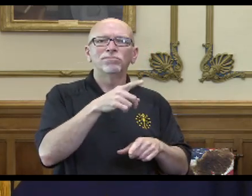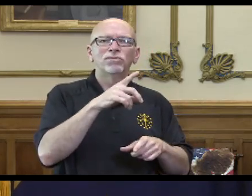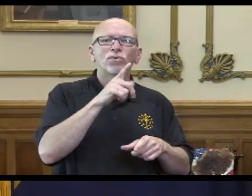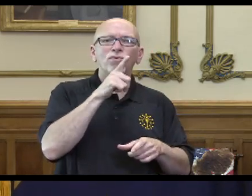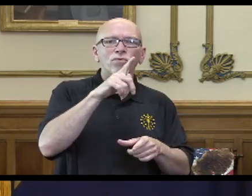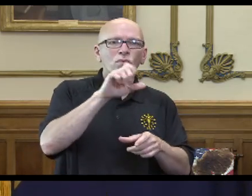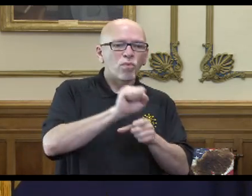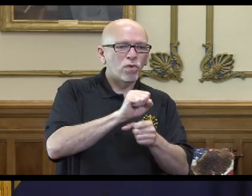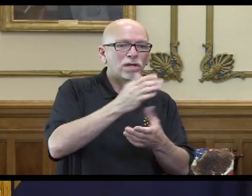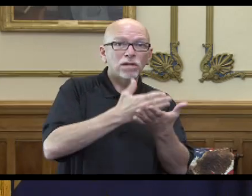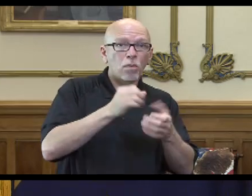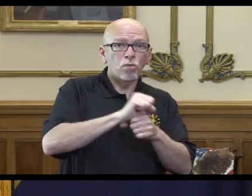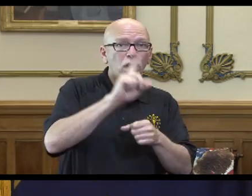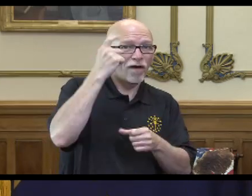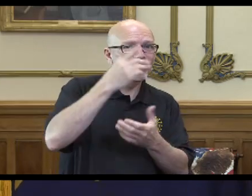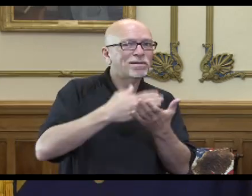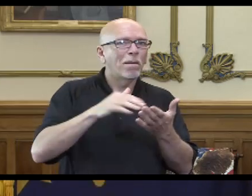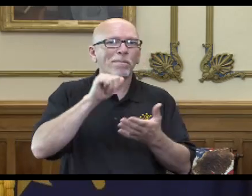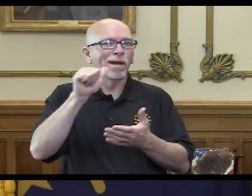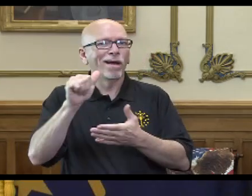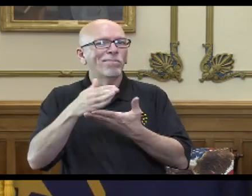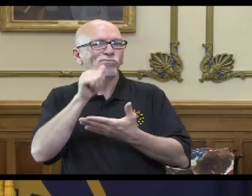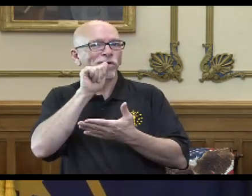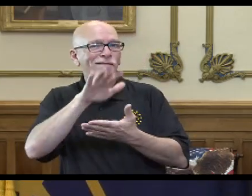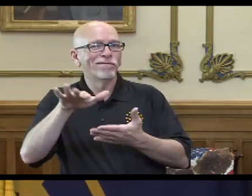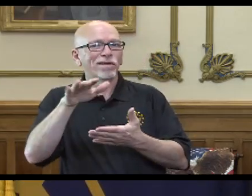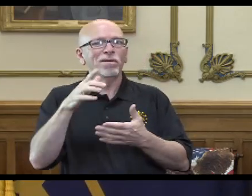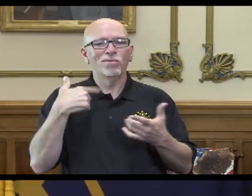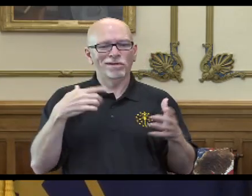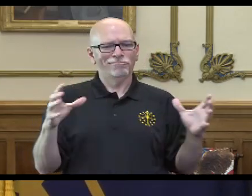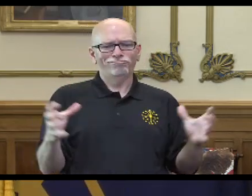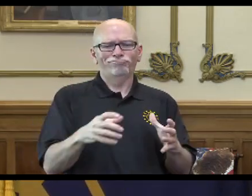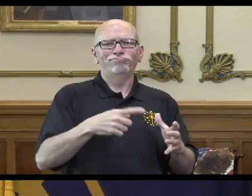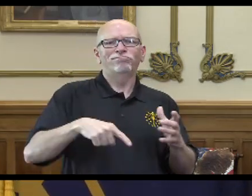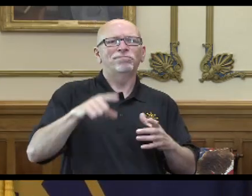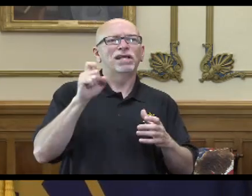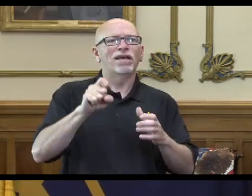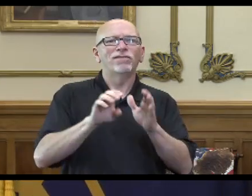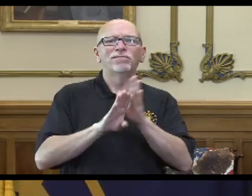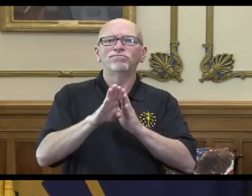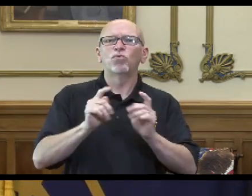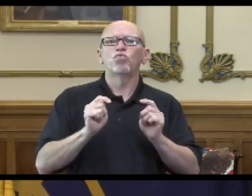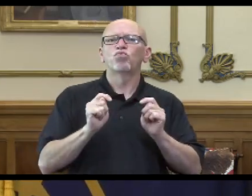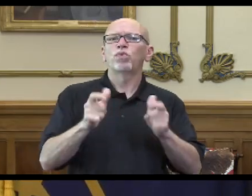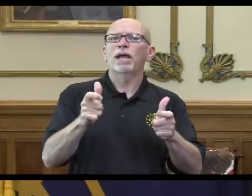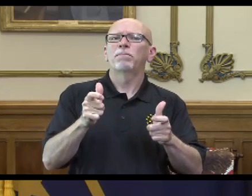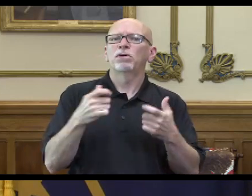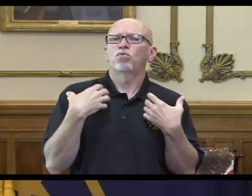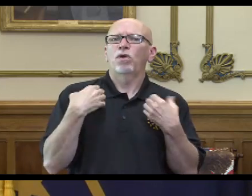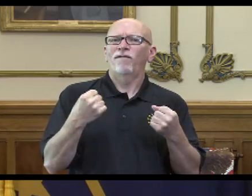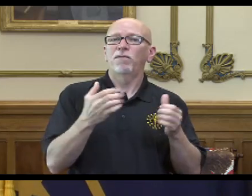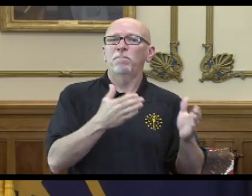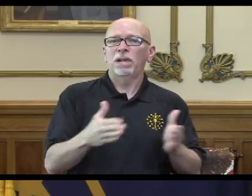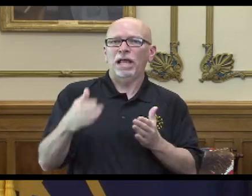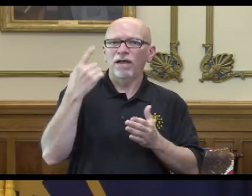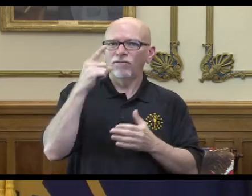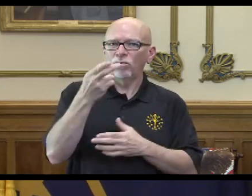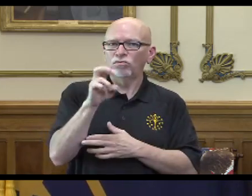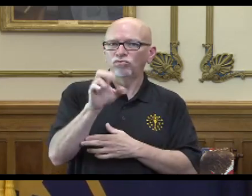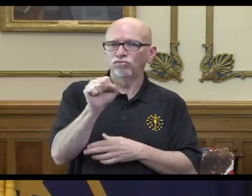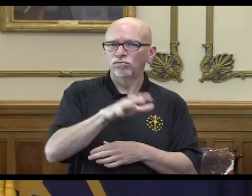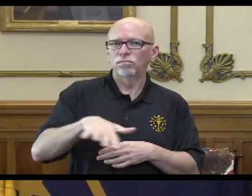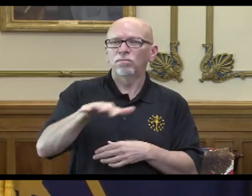of state government to come up with a rapid, as you came to, but a rapid recovery plan for Hoosiers who